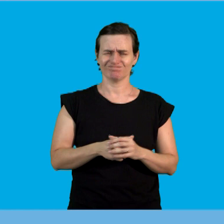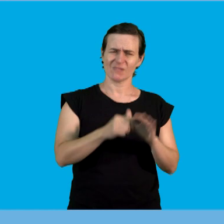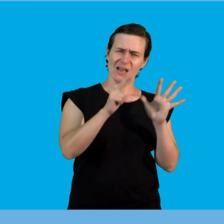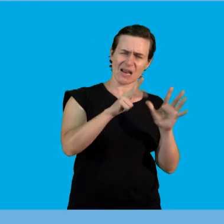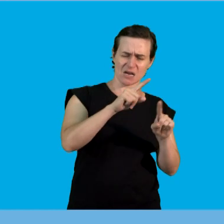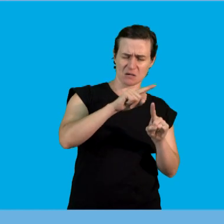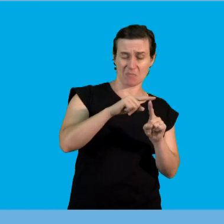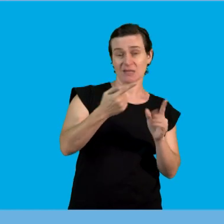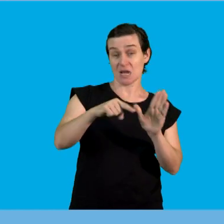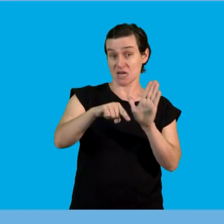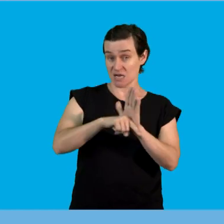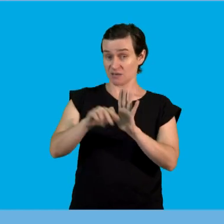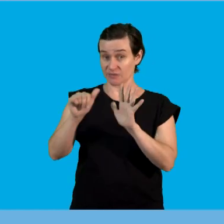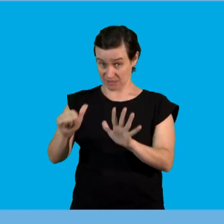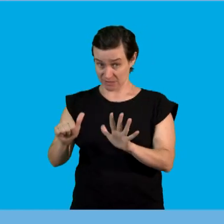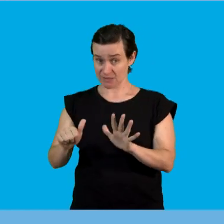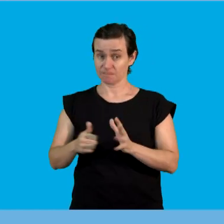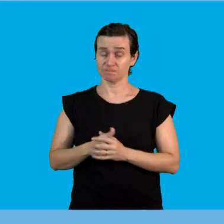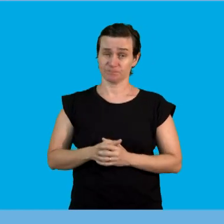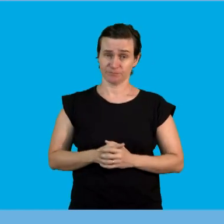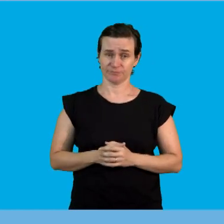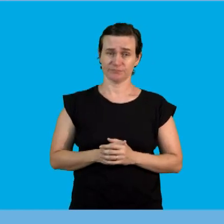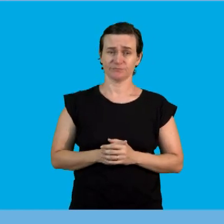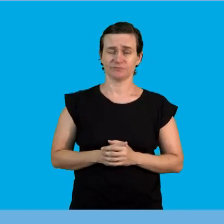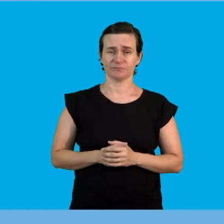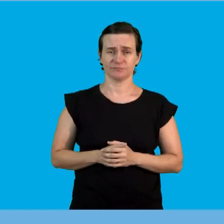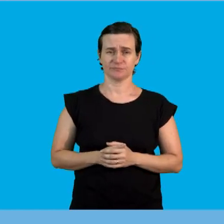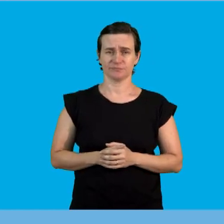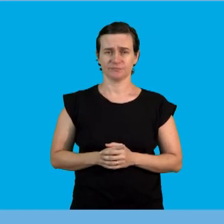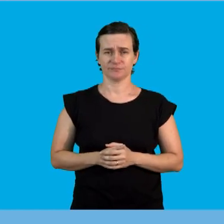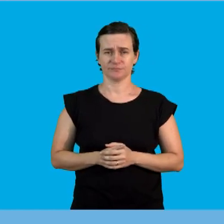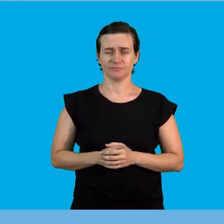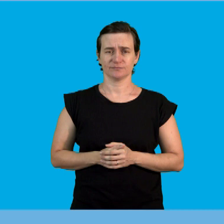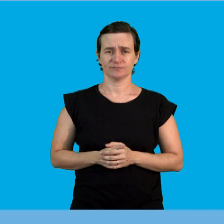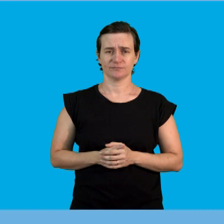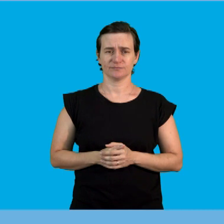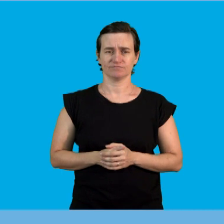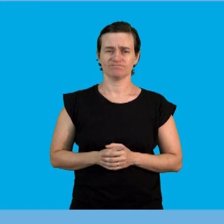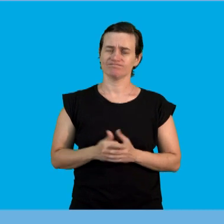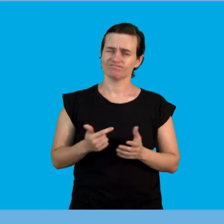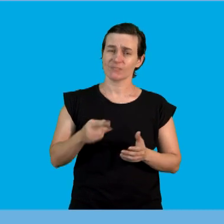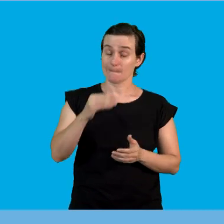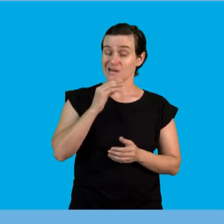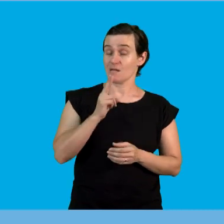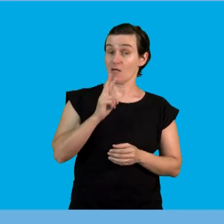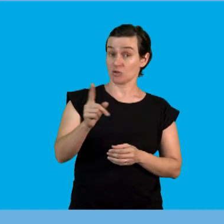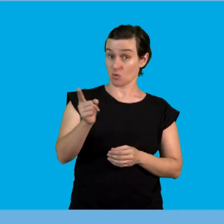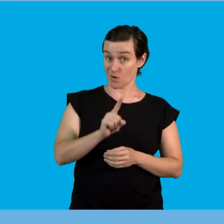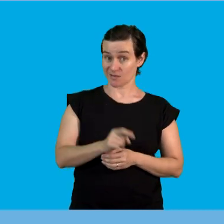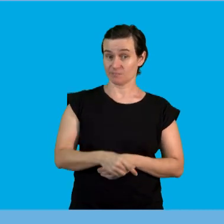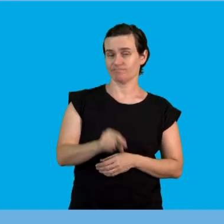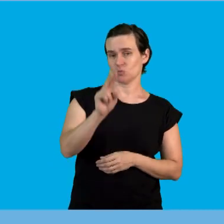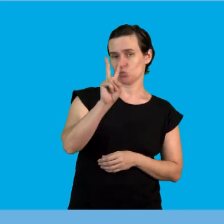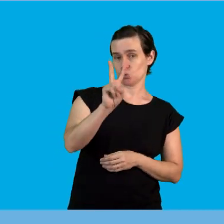are adding these two forces, we are going to have 8 plus -6. Then our overall